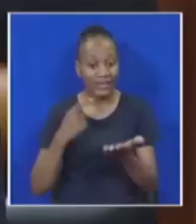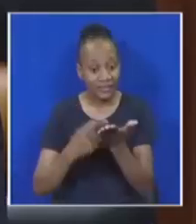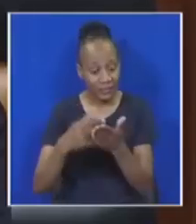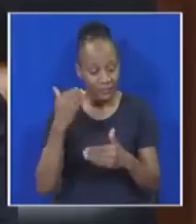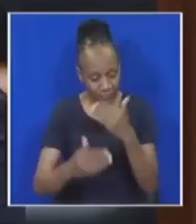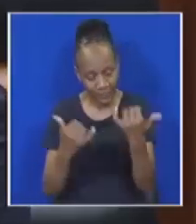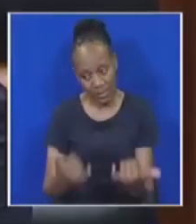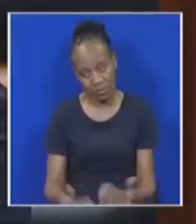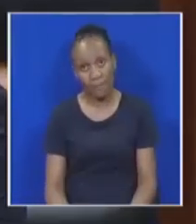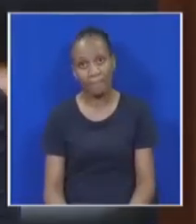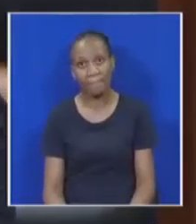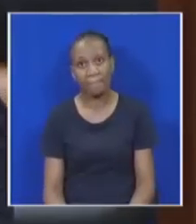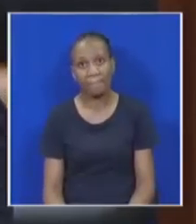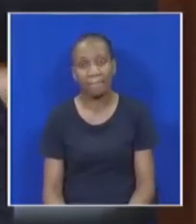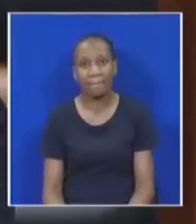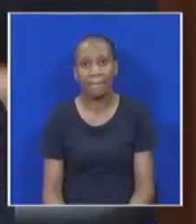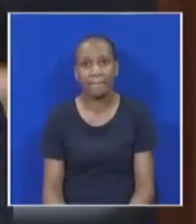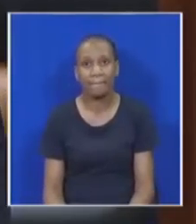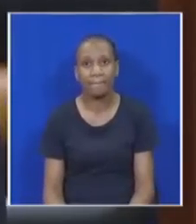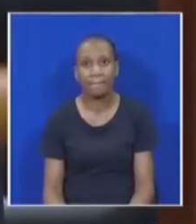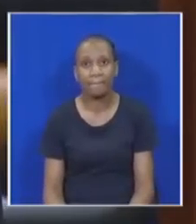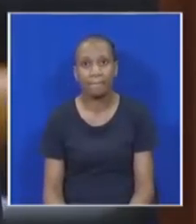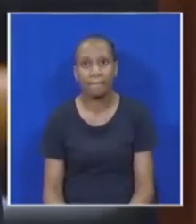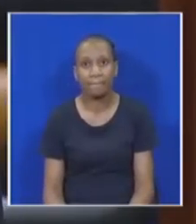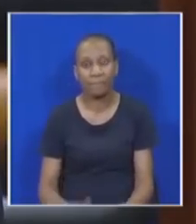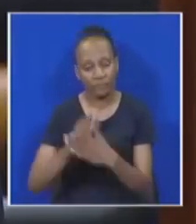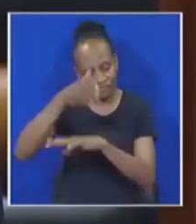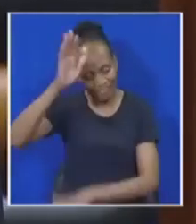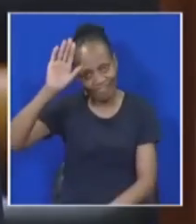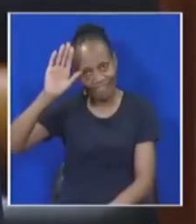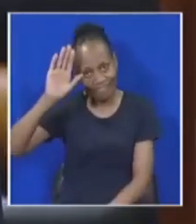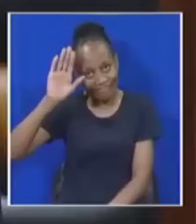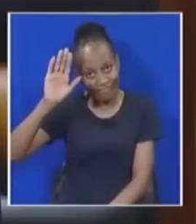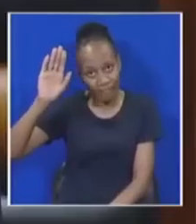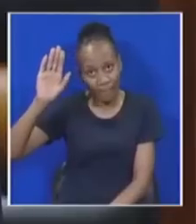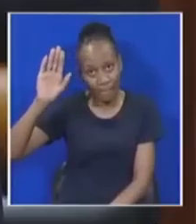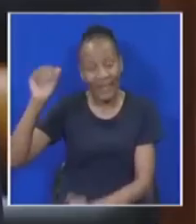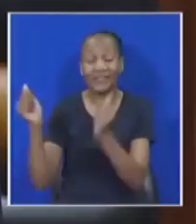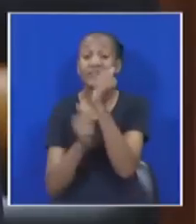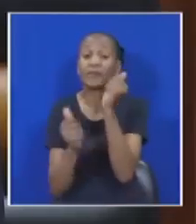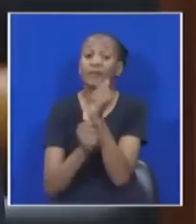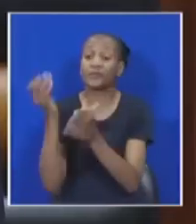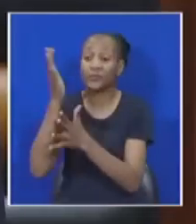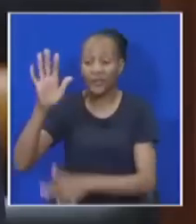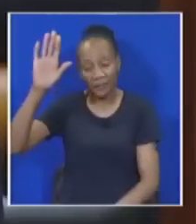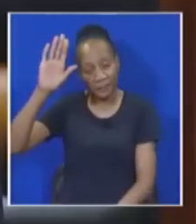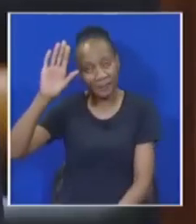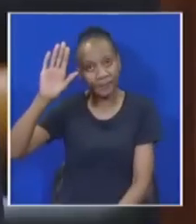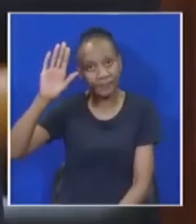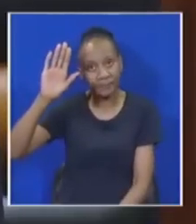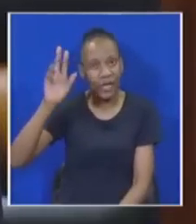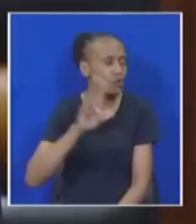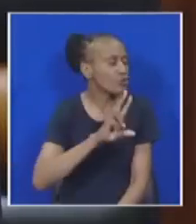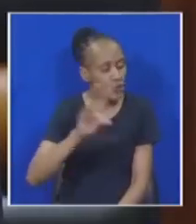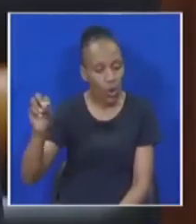proceed. Honourable Maimani, proceed. Chair. Deputy Speaker. No, Honourable Members, I have said that we